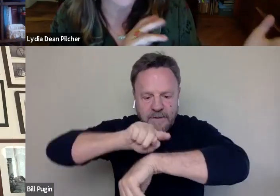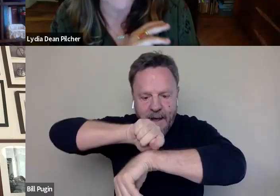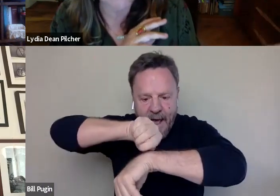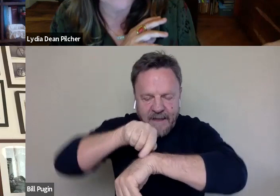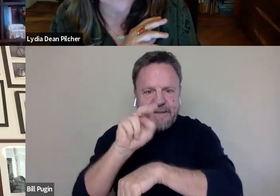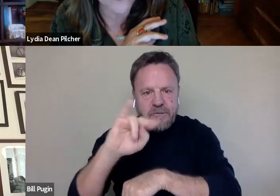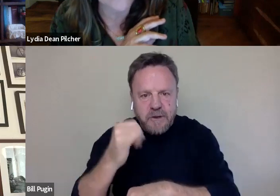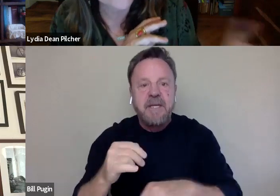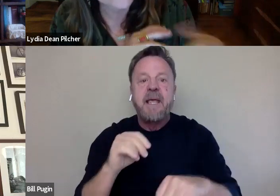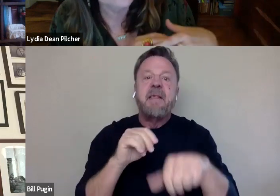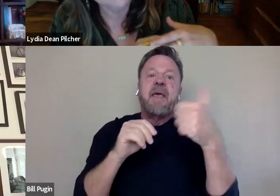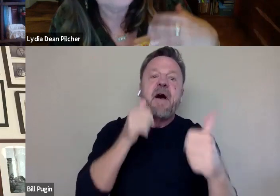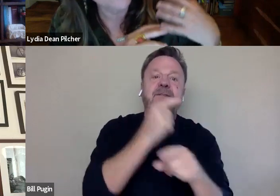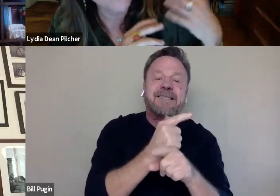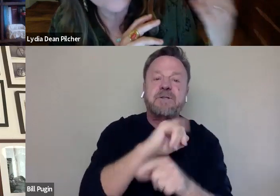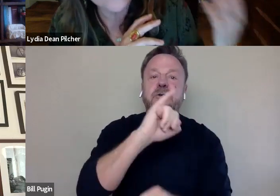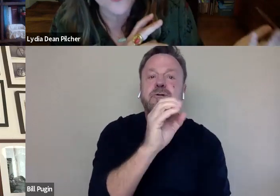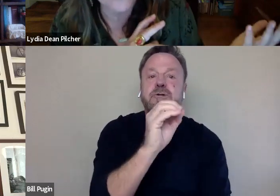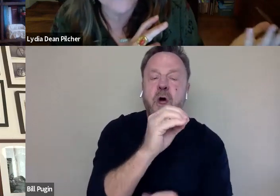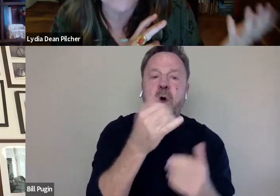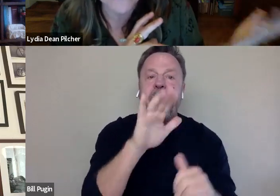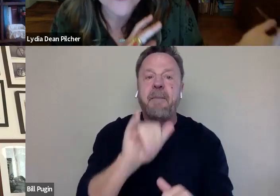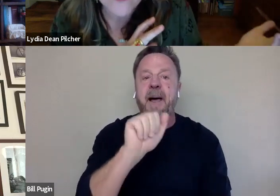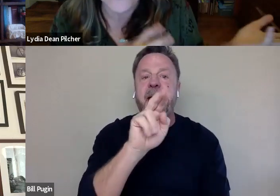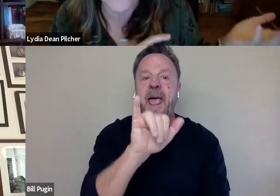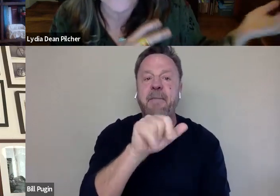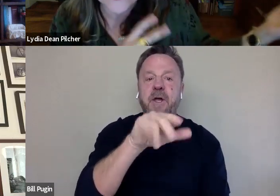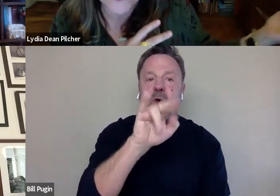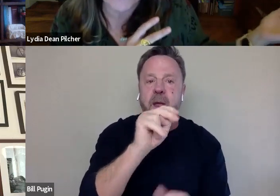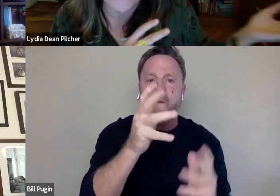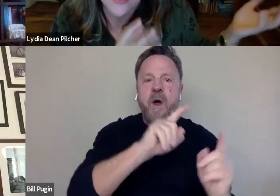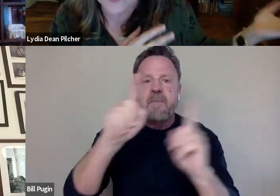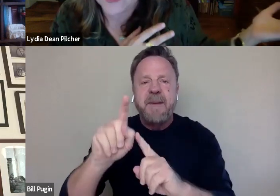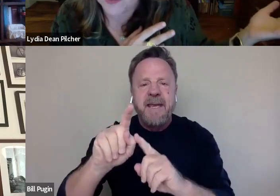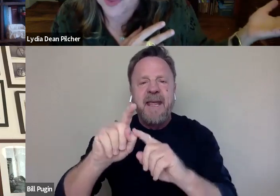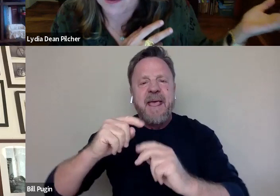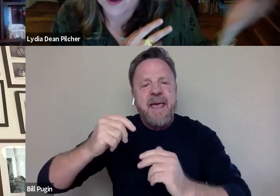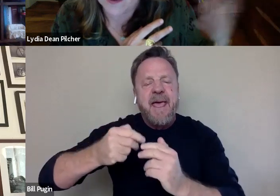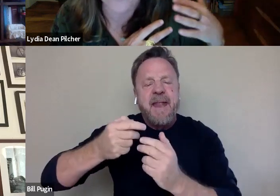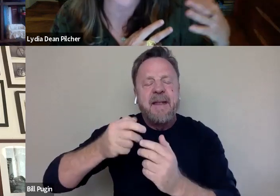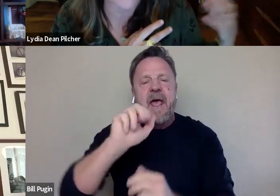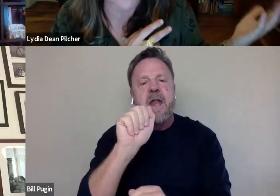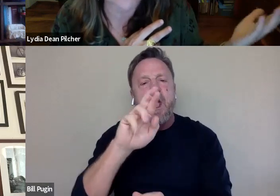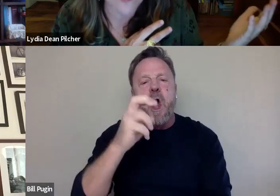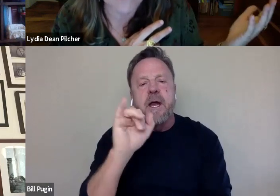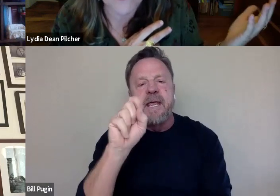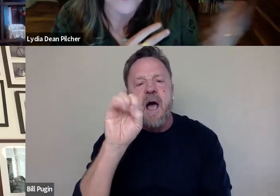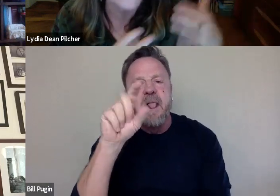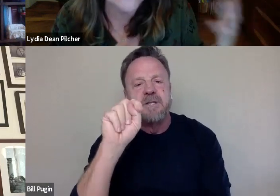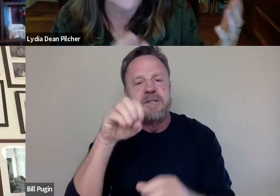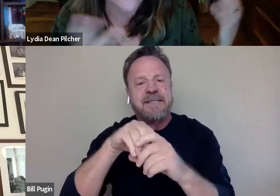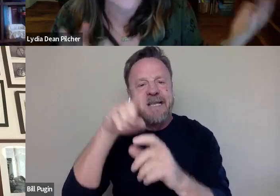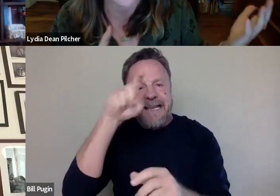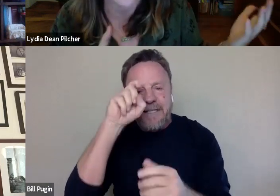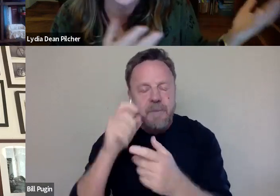Jo, played by Abby Qiunn, wanted to go and be an archaeologist in Egypt. And that was something that resonated from the